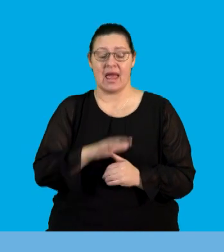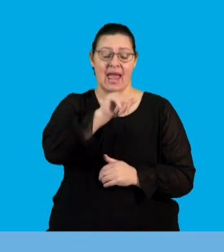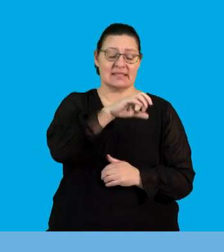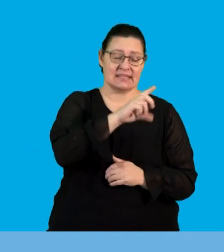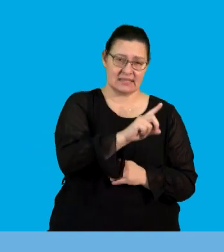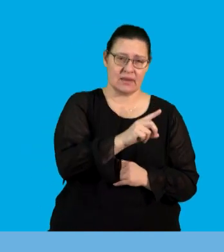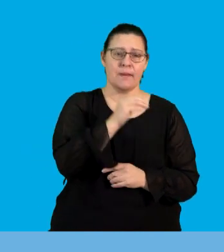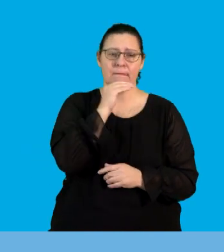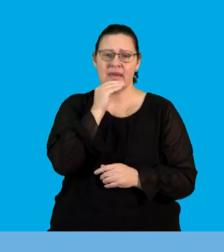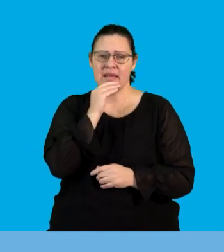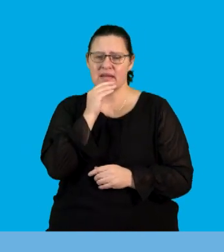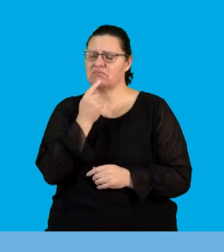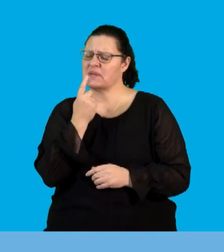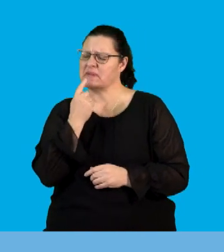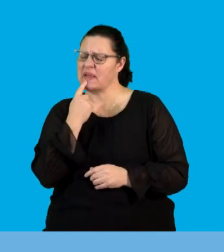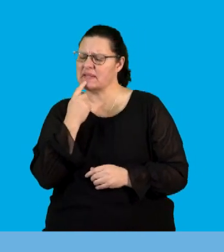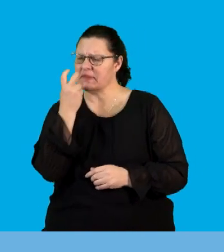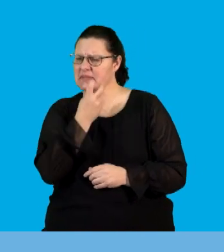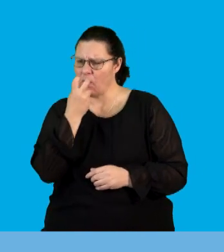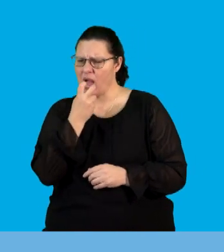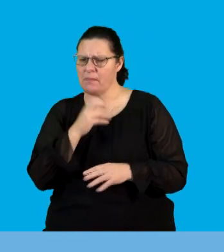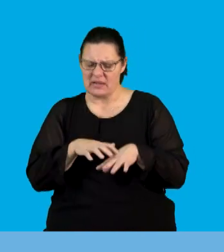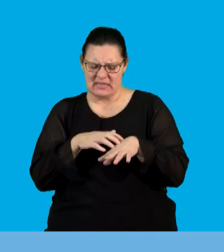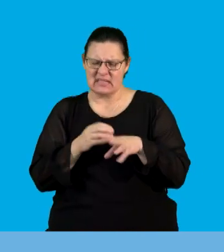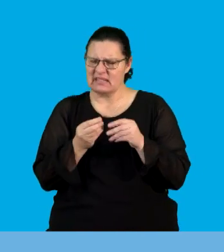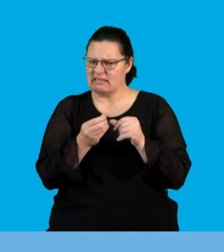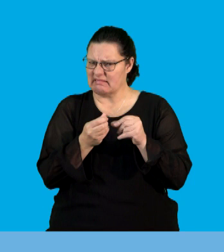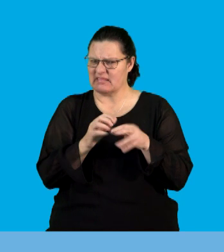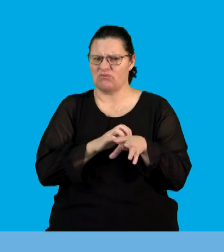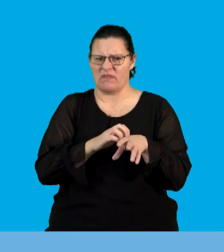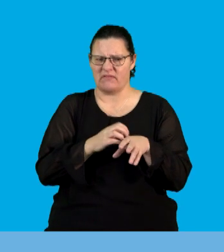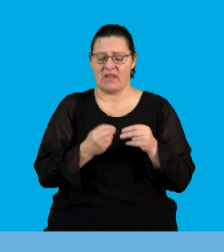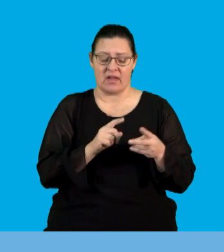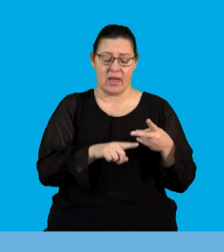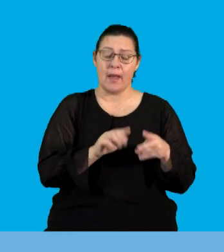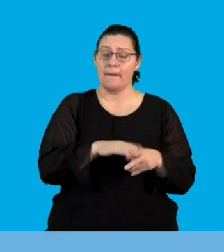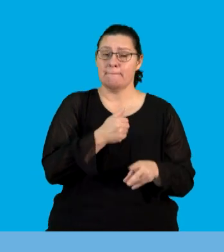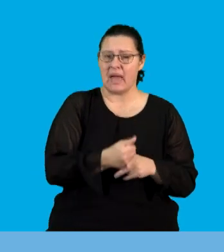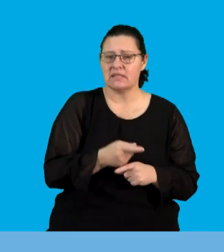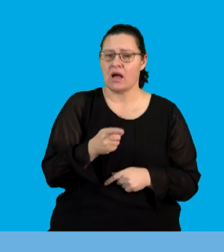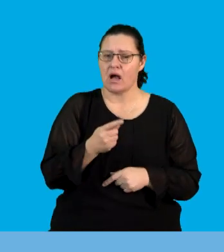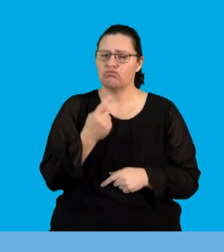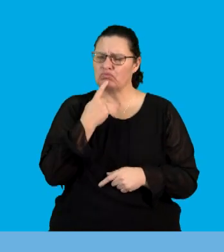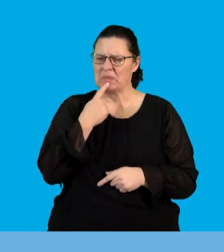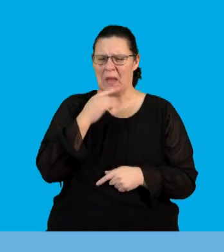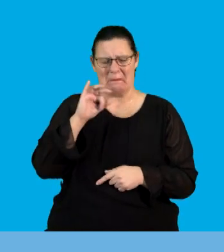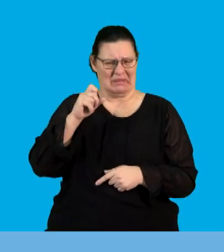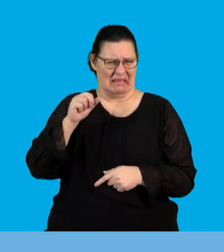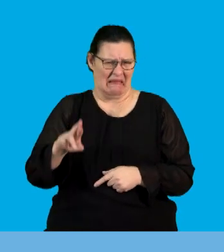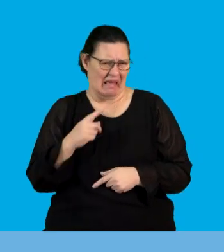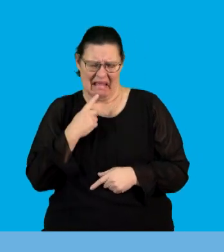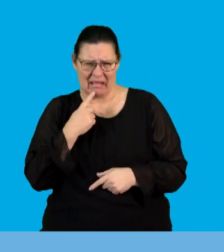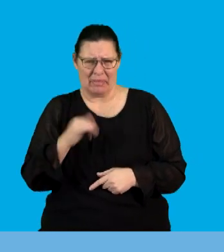That an acid is a substance that tastes sour and feels rough on one's finger, whereas a base is a substance that tastes